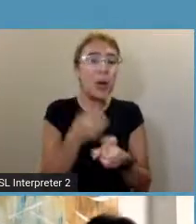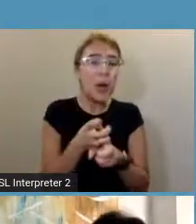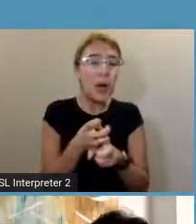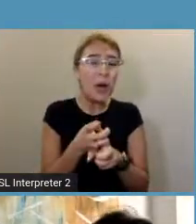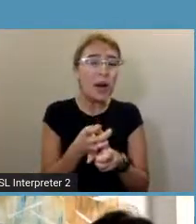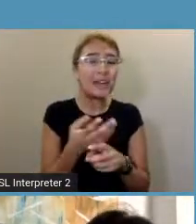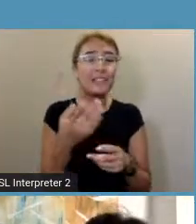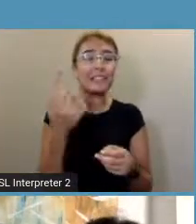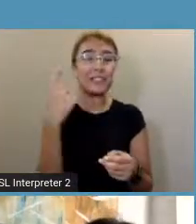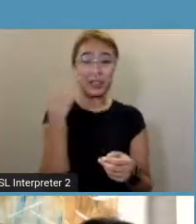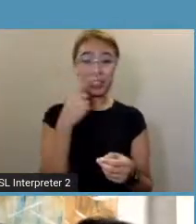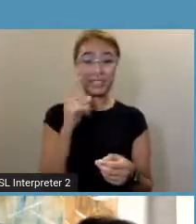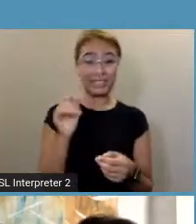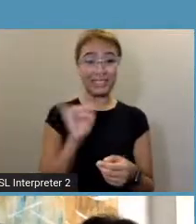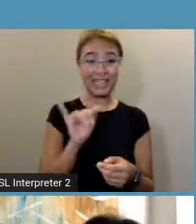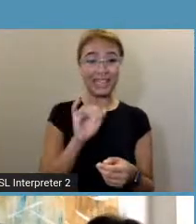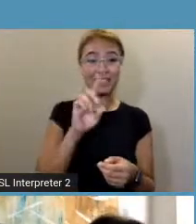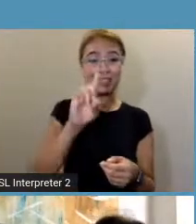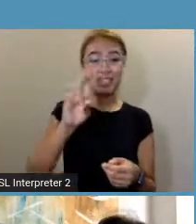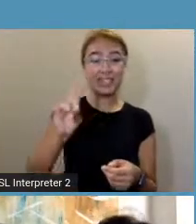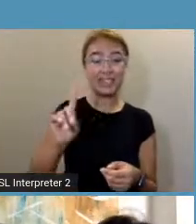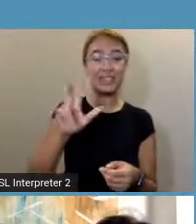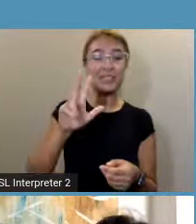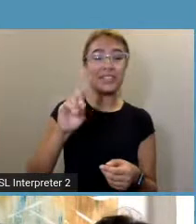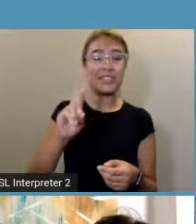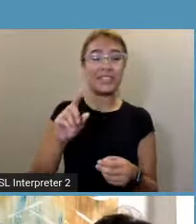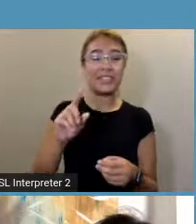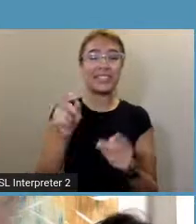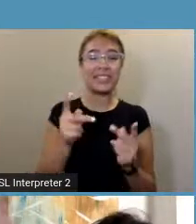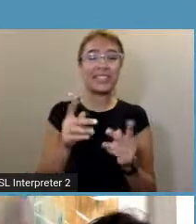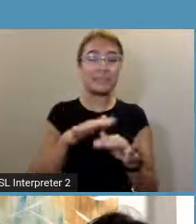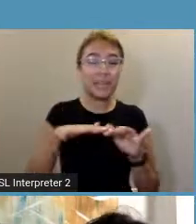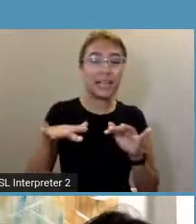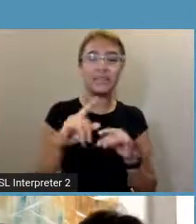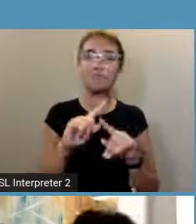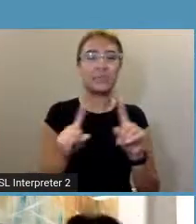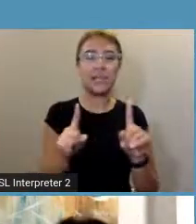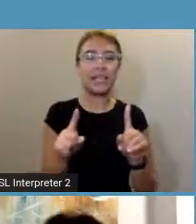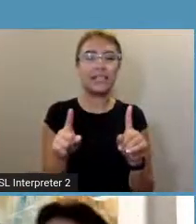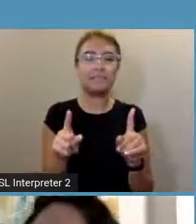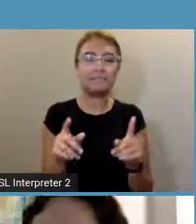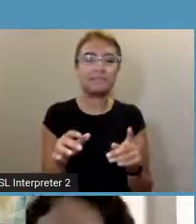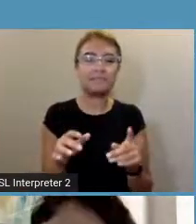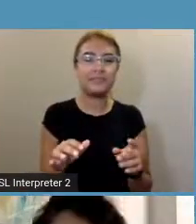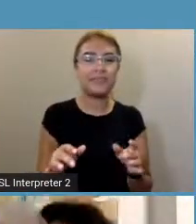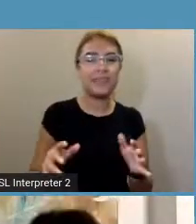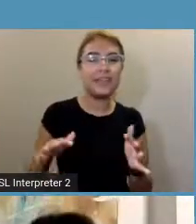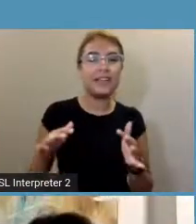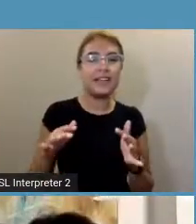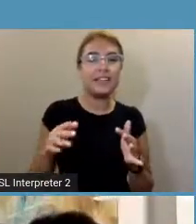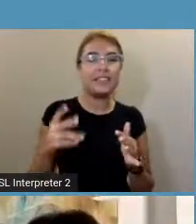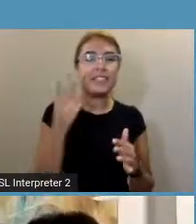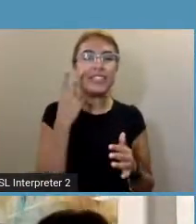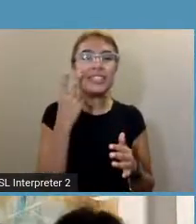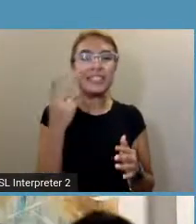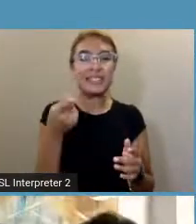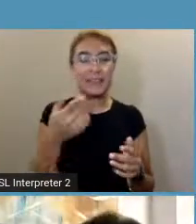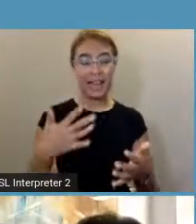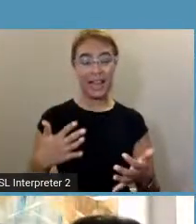actuality, this is my living room, and the art is being overlaid on top of it. As you can see my battery and everything in